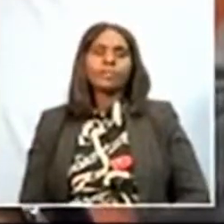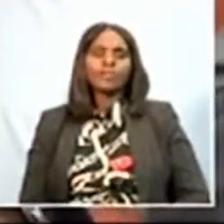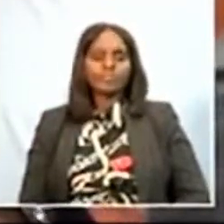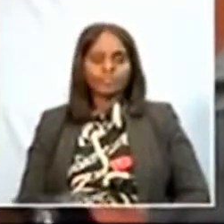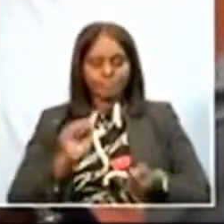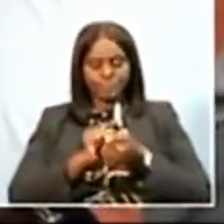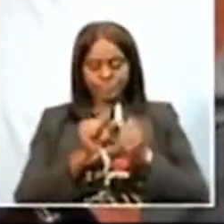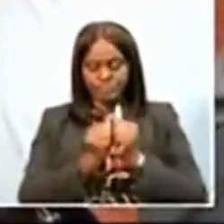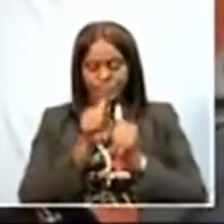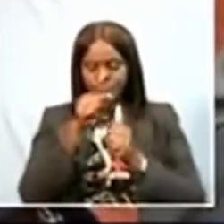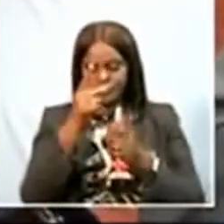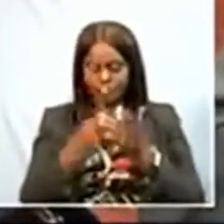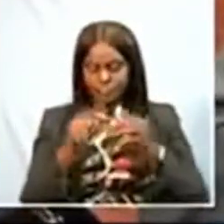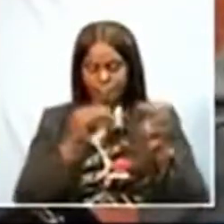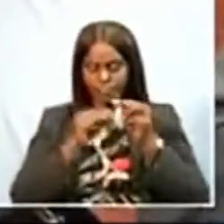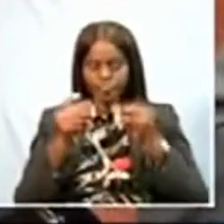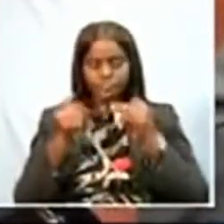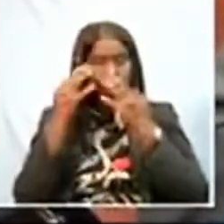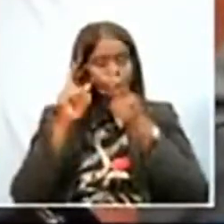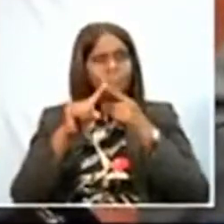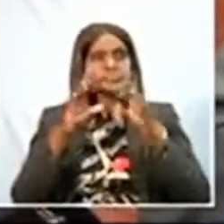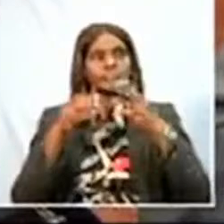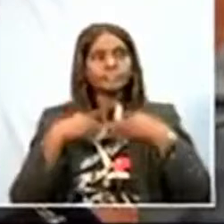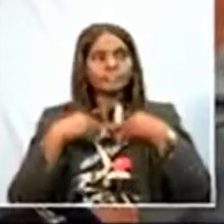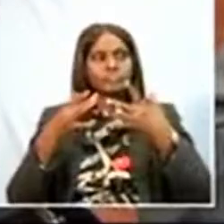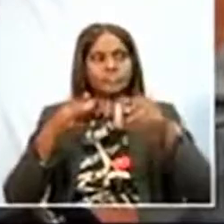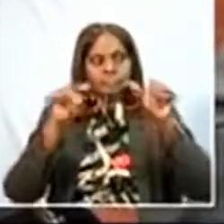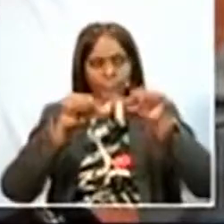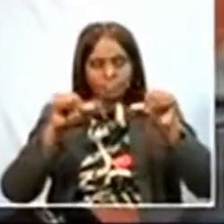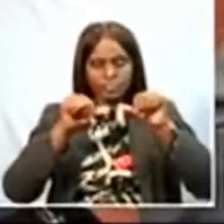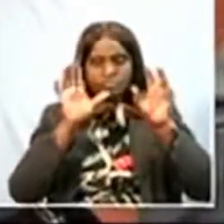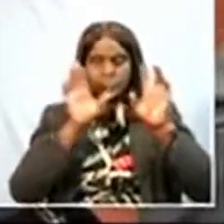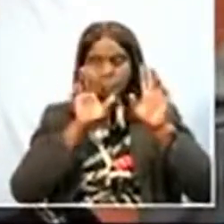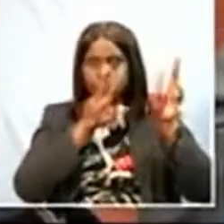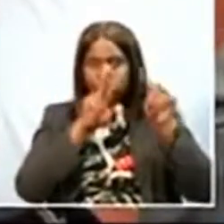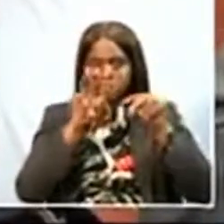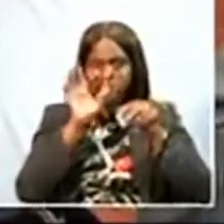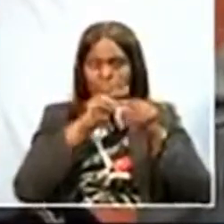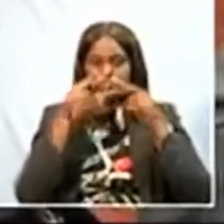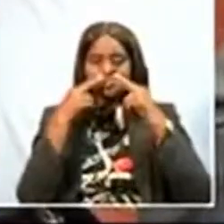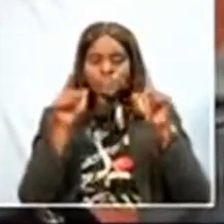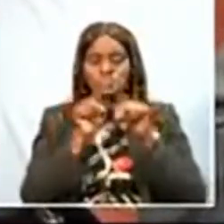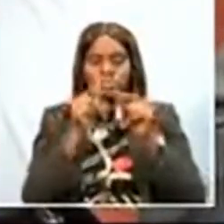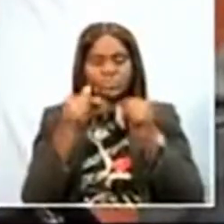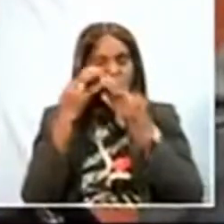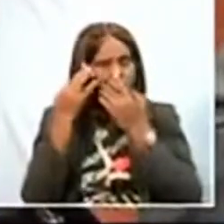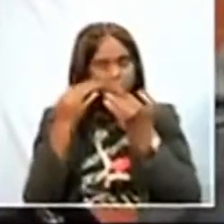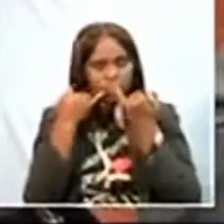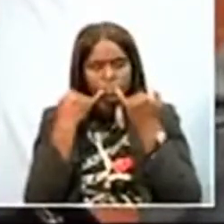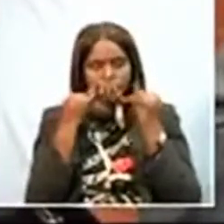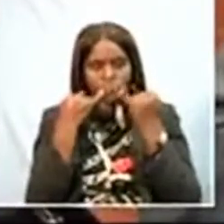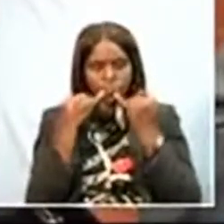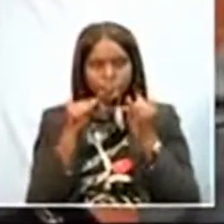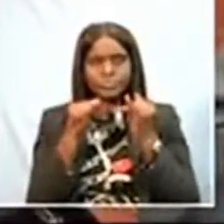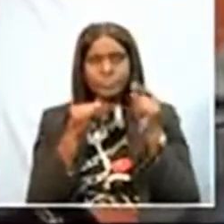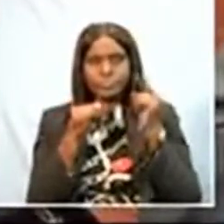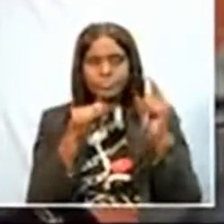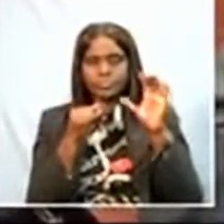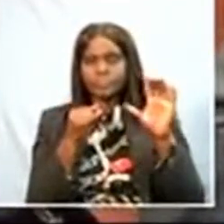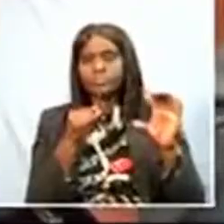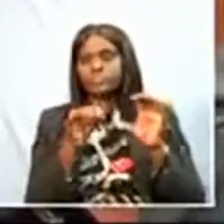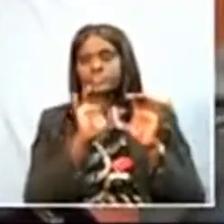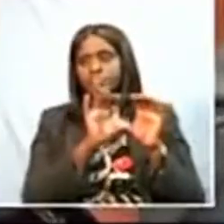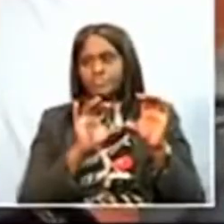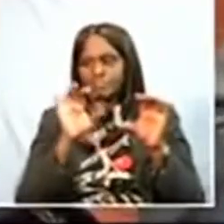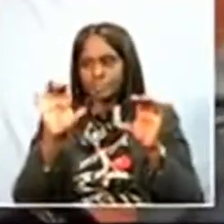Cause of query, management wishes to acknowledge the auditor's finding and wish to state that the retained